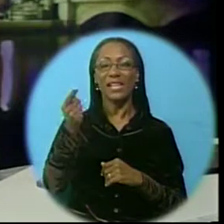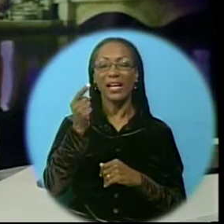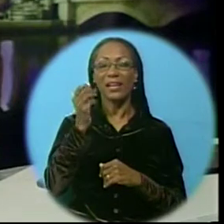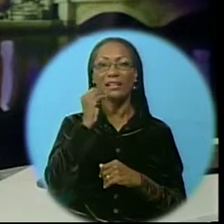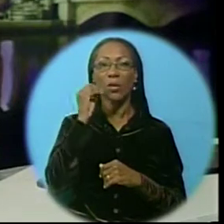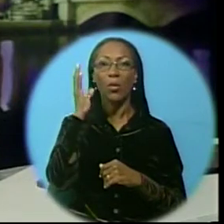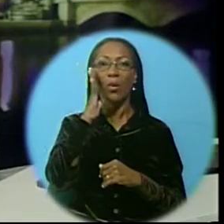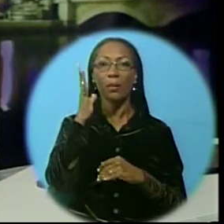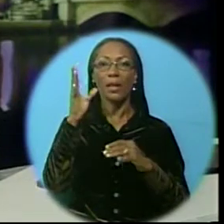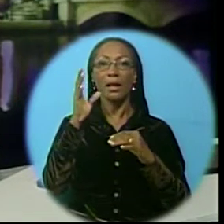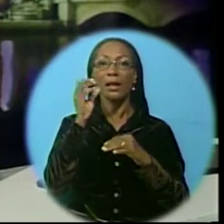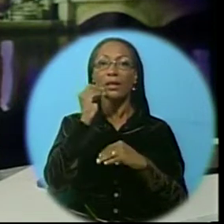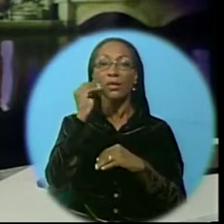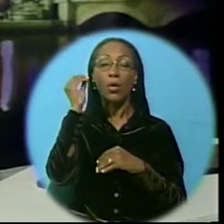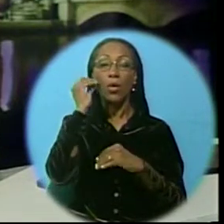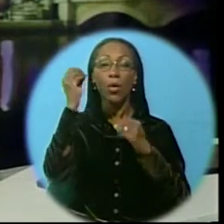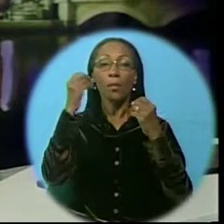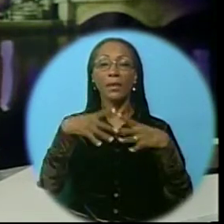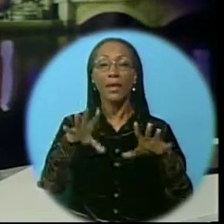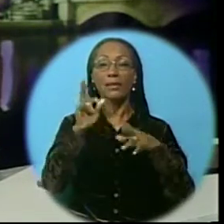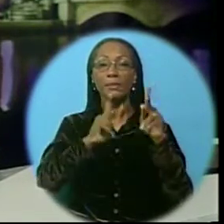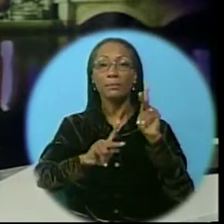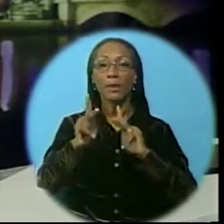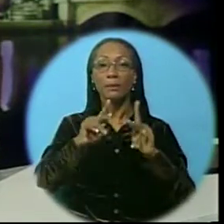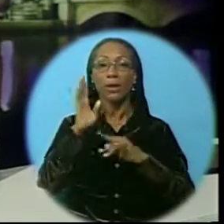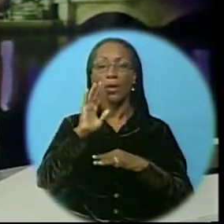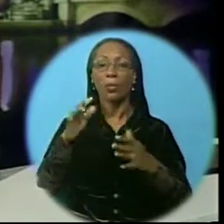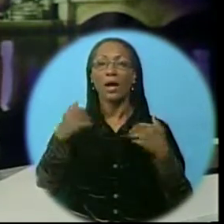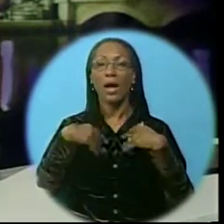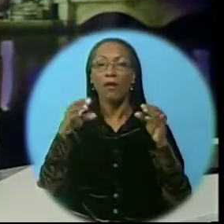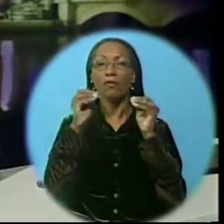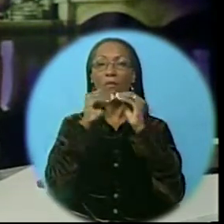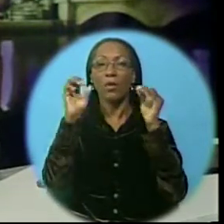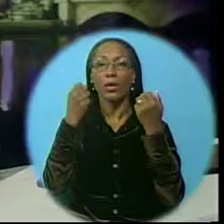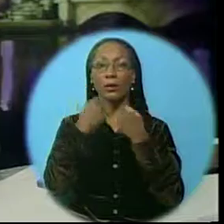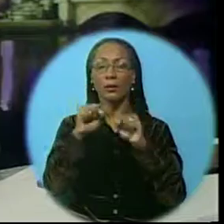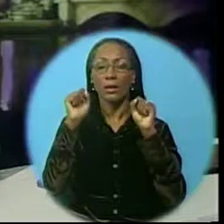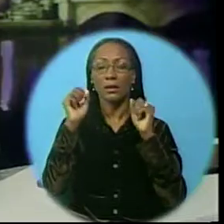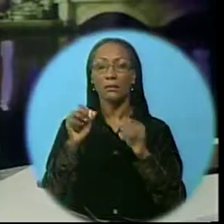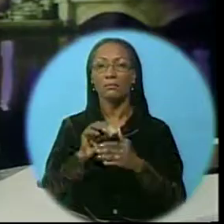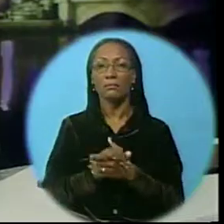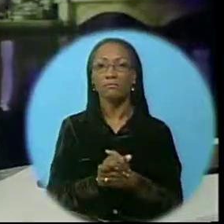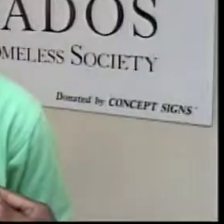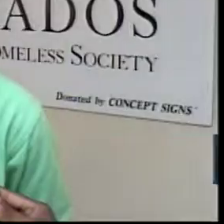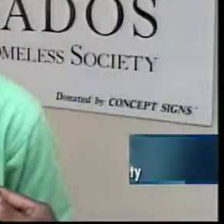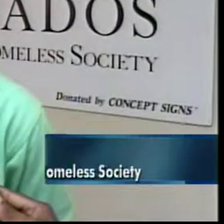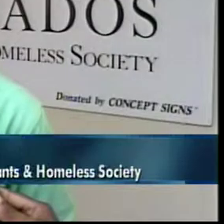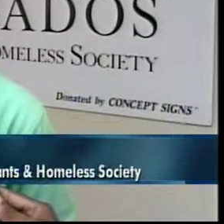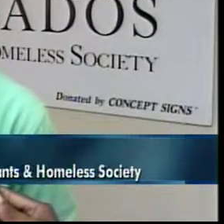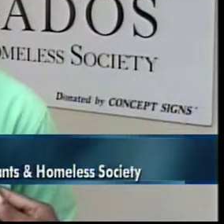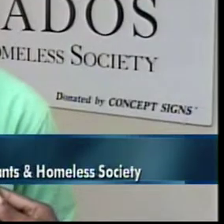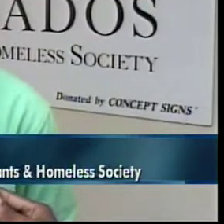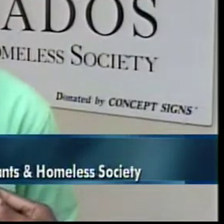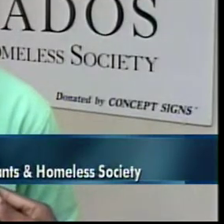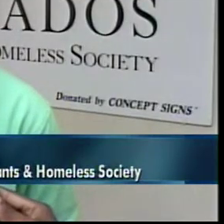vagrants can soon look forward to additional shelter by the end of this year. We are now looking to open by December our